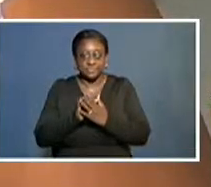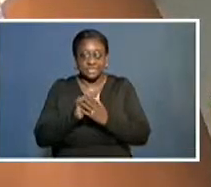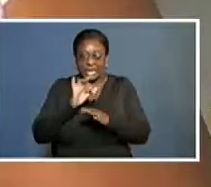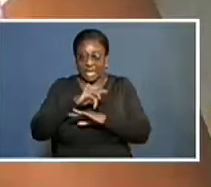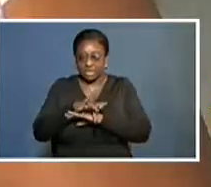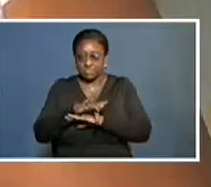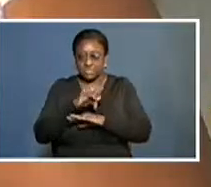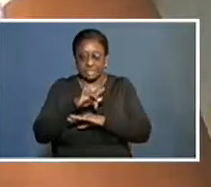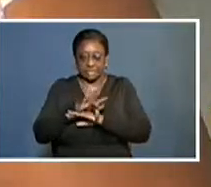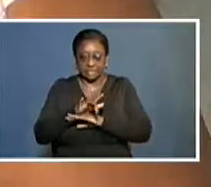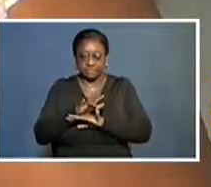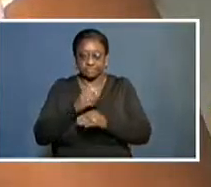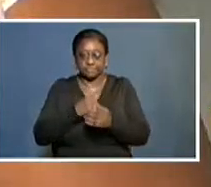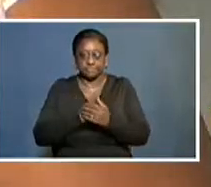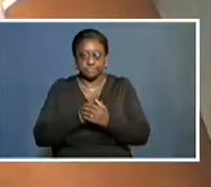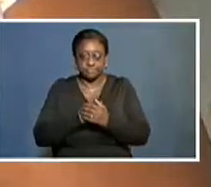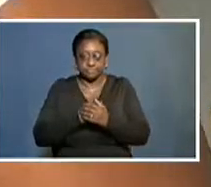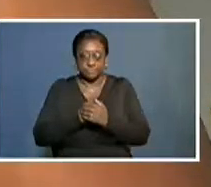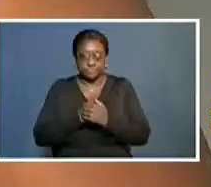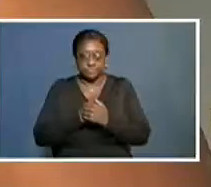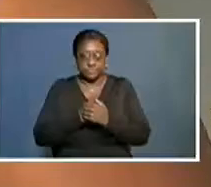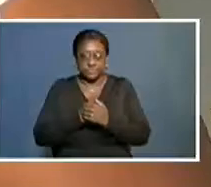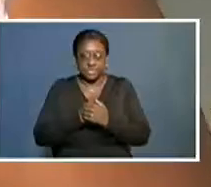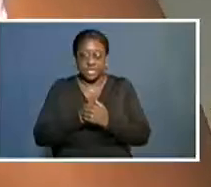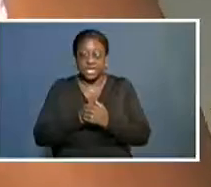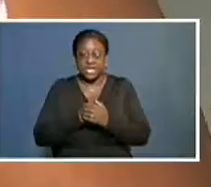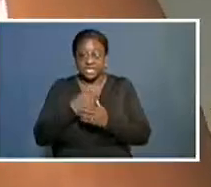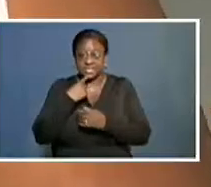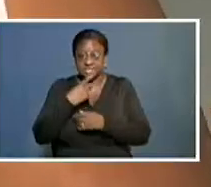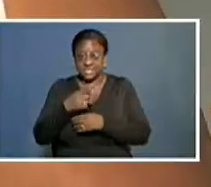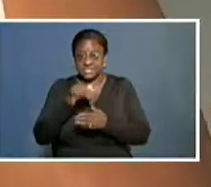emptiness through the corners. I stood